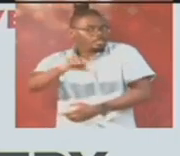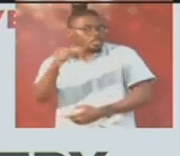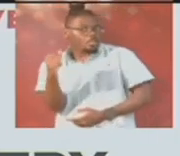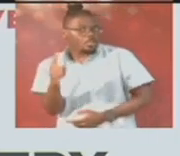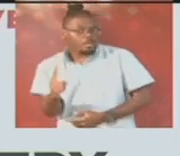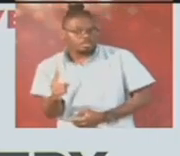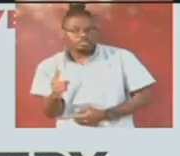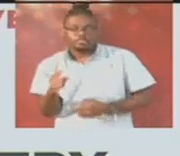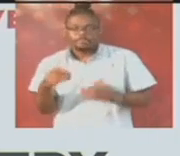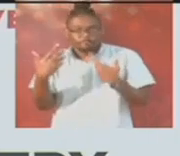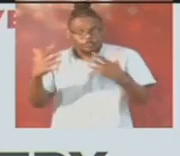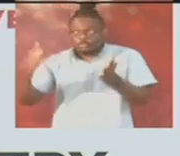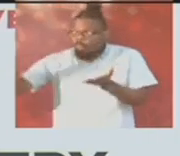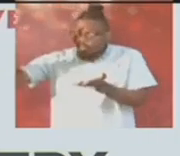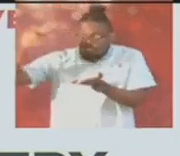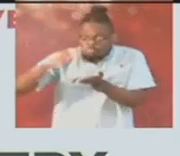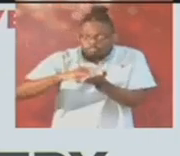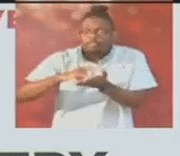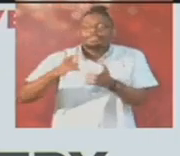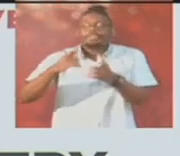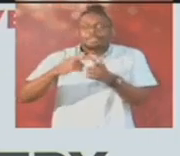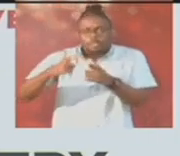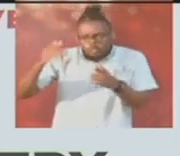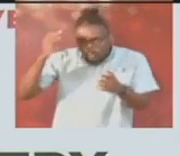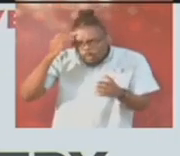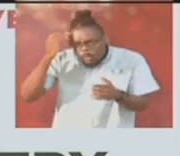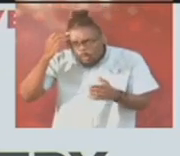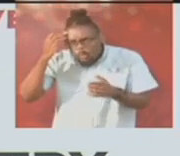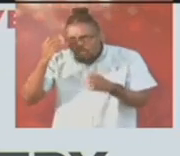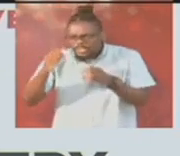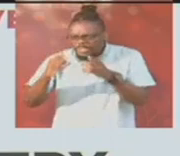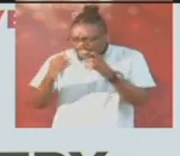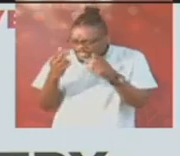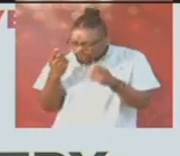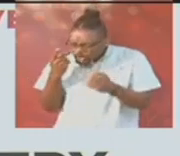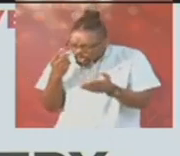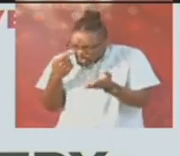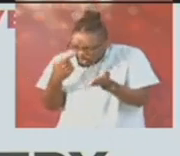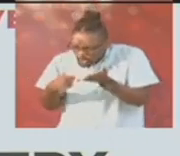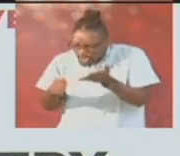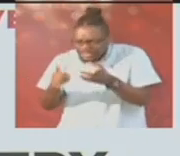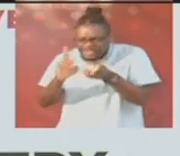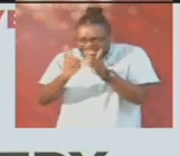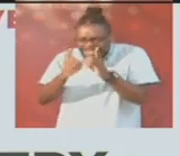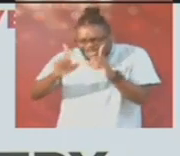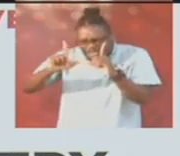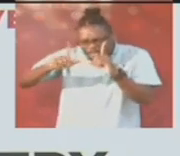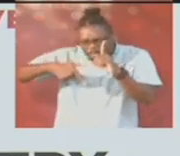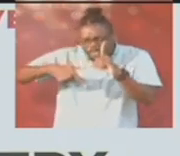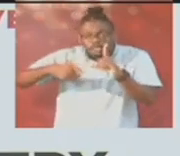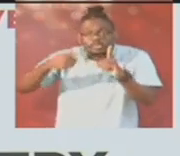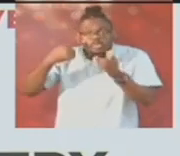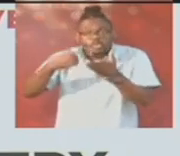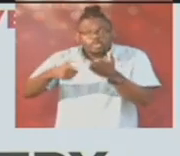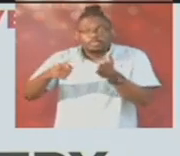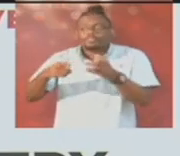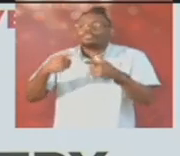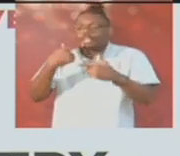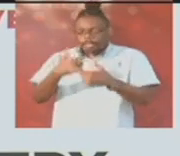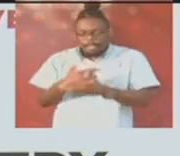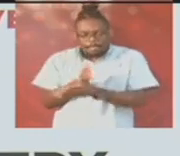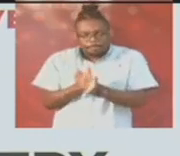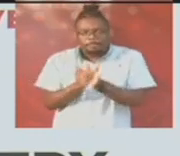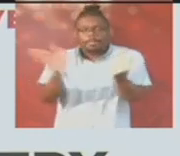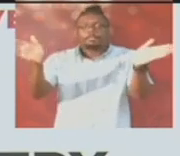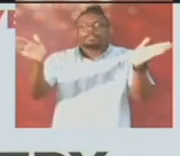vaccines and we know the expiry dates, as usual, we will communicate with the members of the public so that they can make